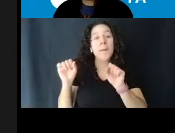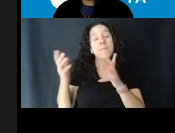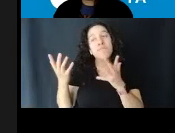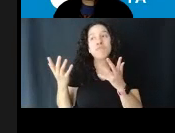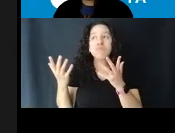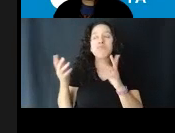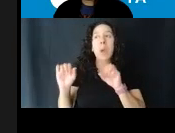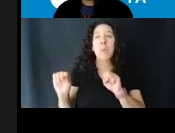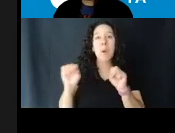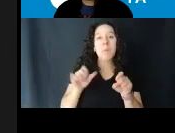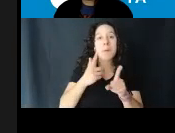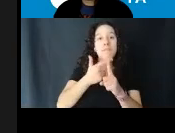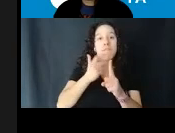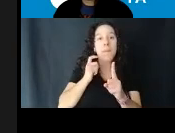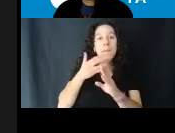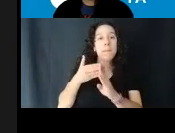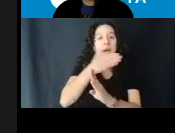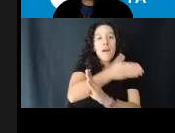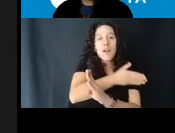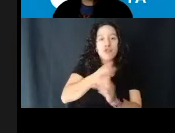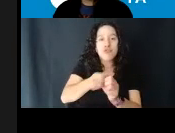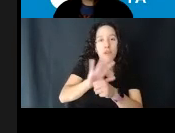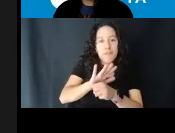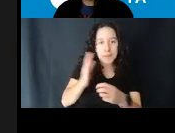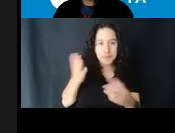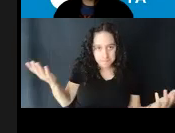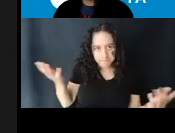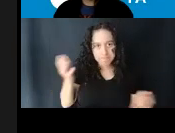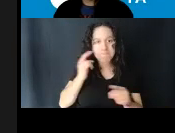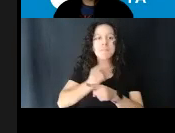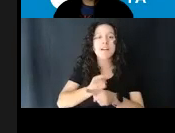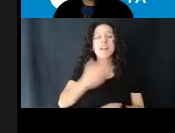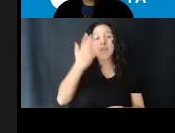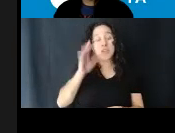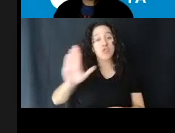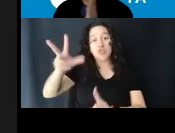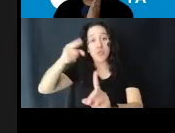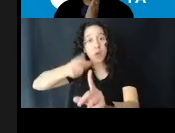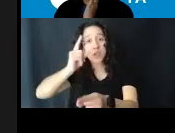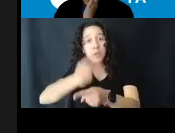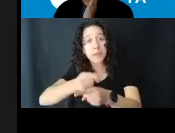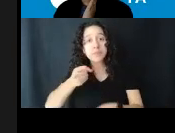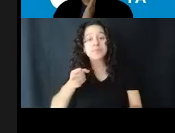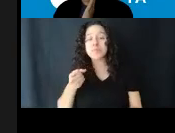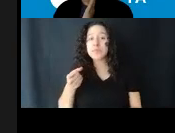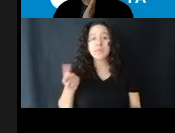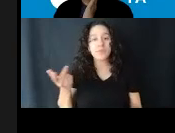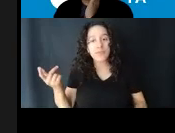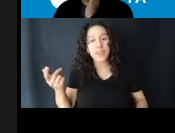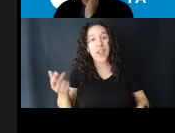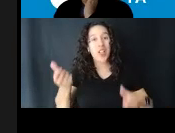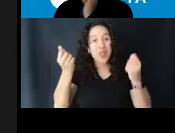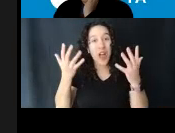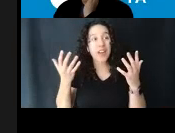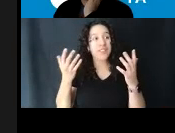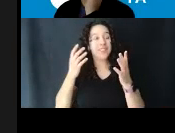come prior to COVID, right? Just because, to your point, right, a lot of counting